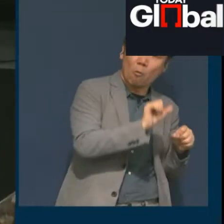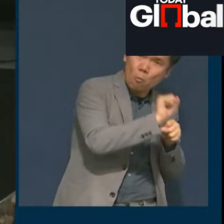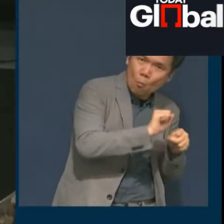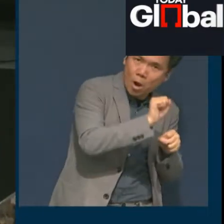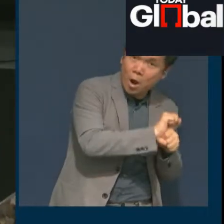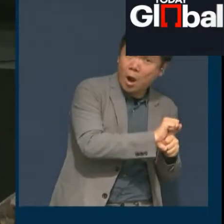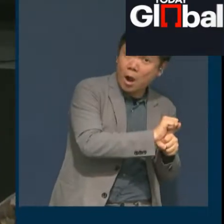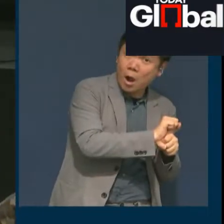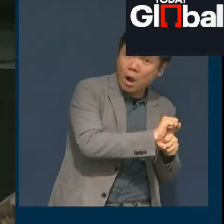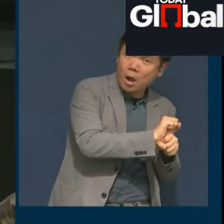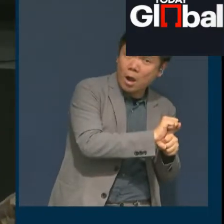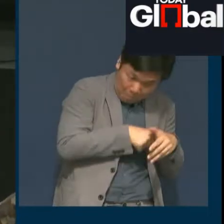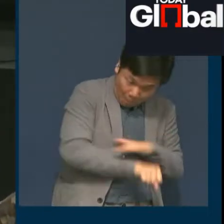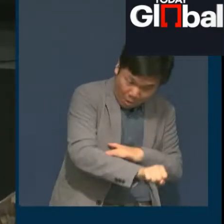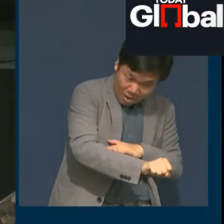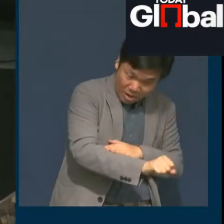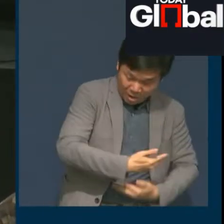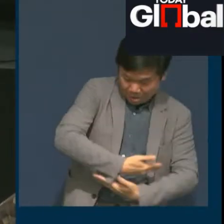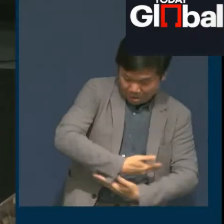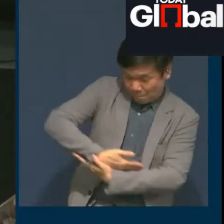that face